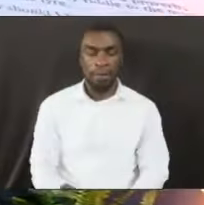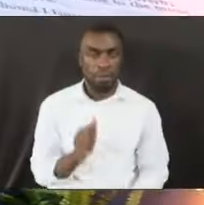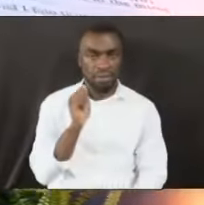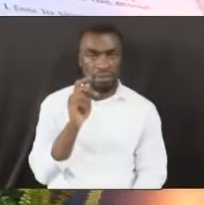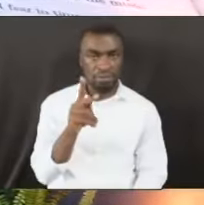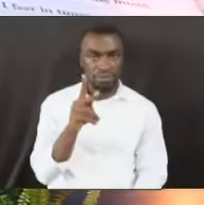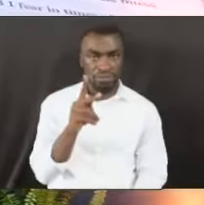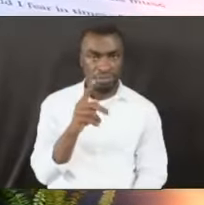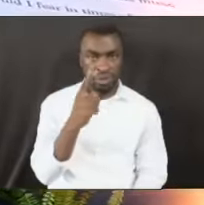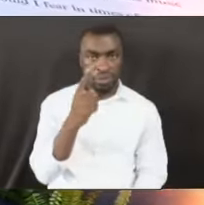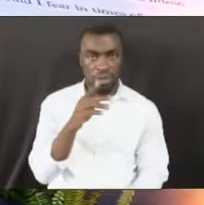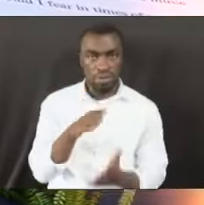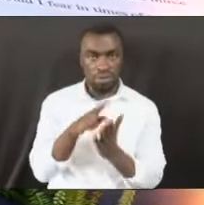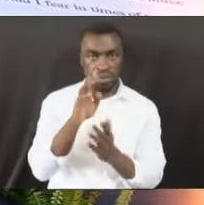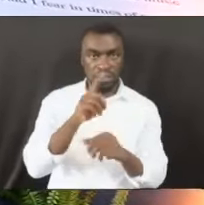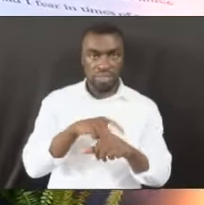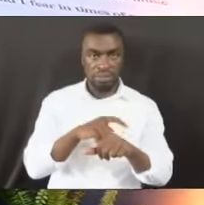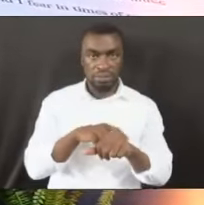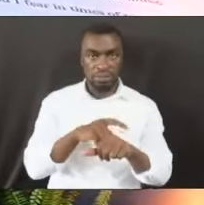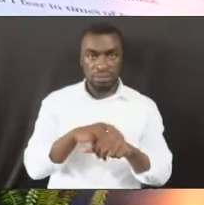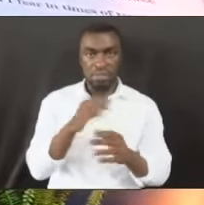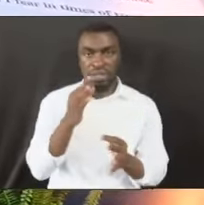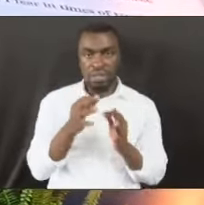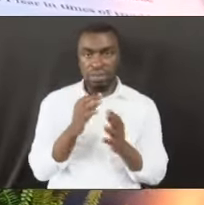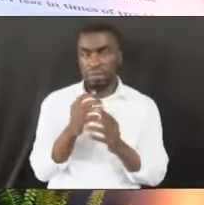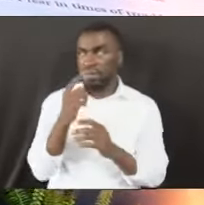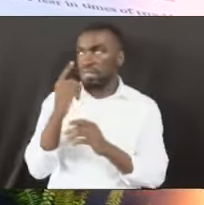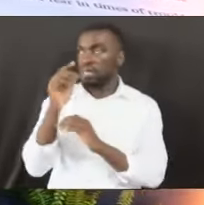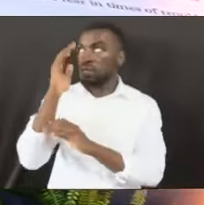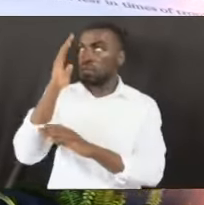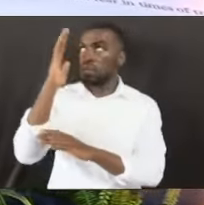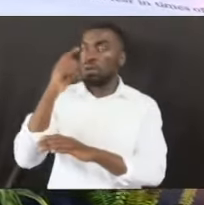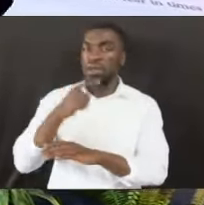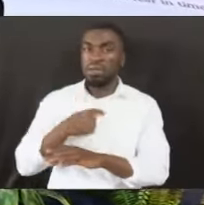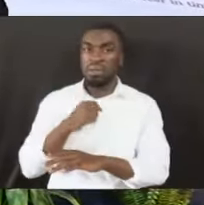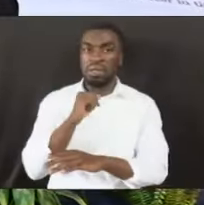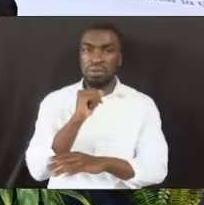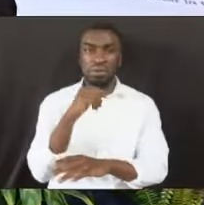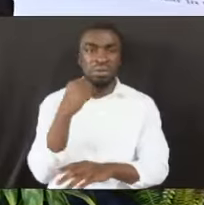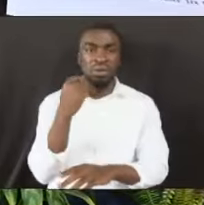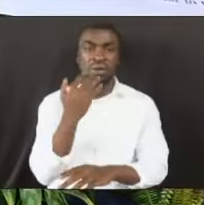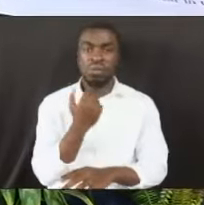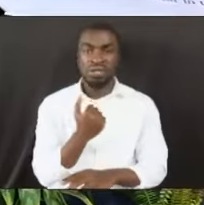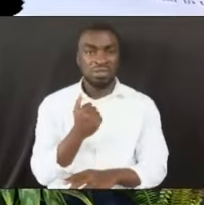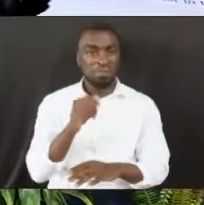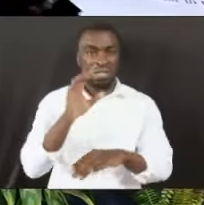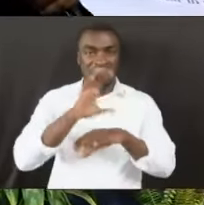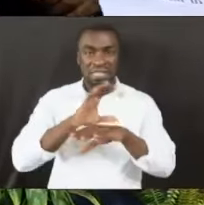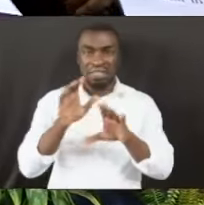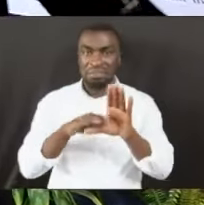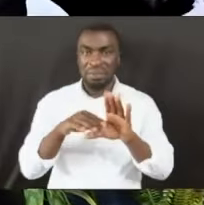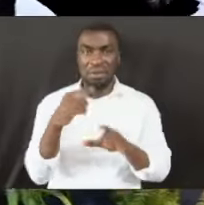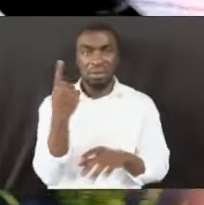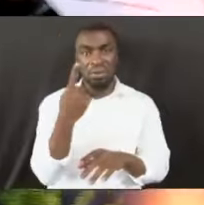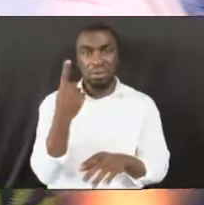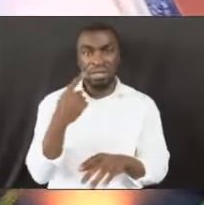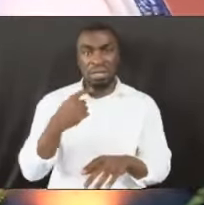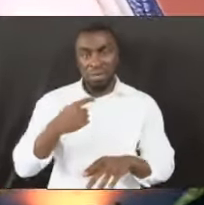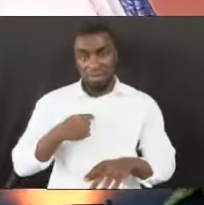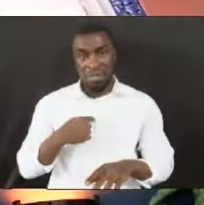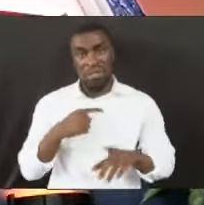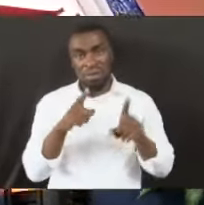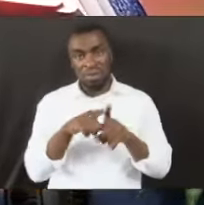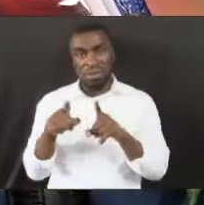Okay? One more time. If you are telling God, I don't just want to be a church member. I want that miracle to work in